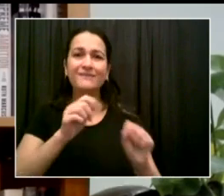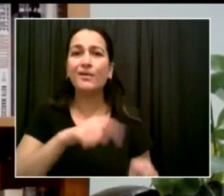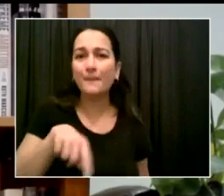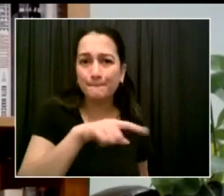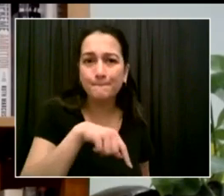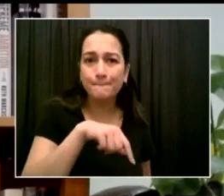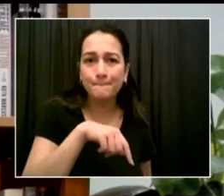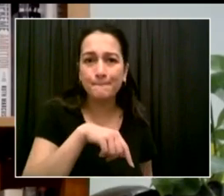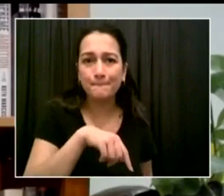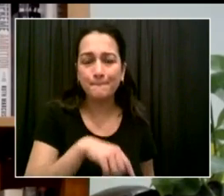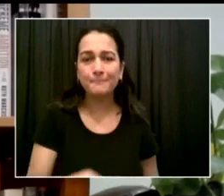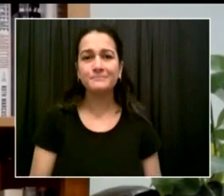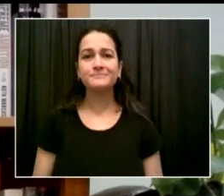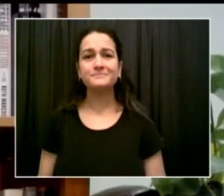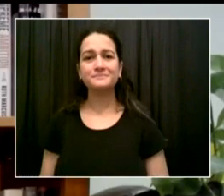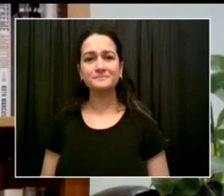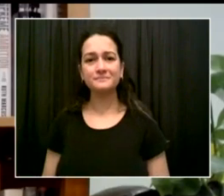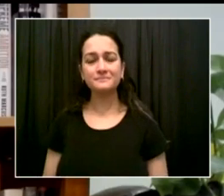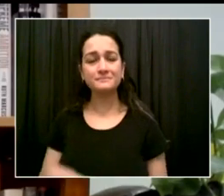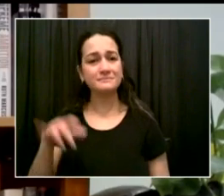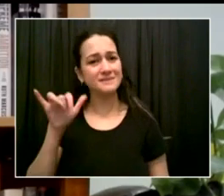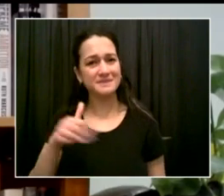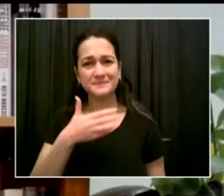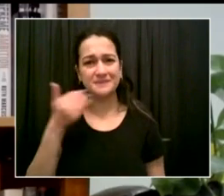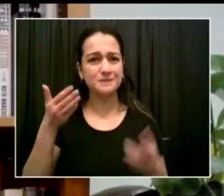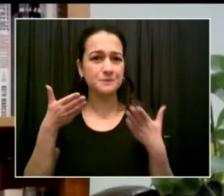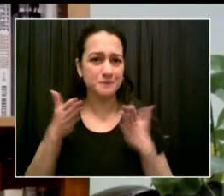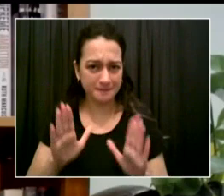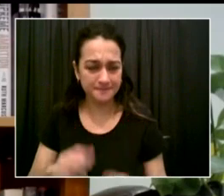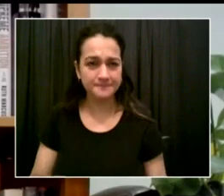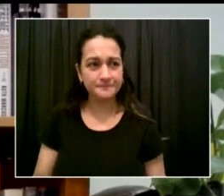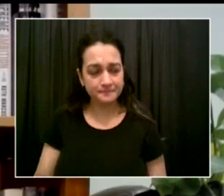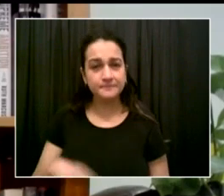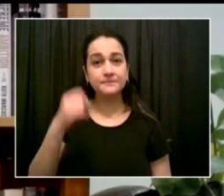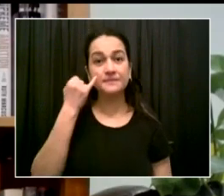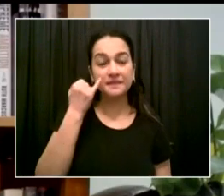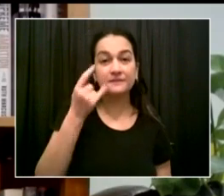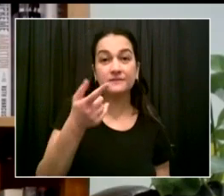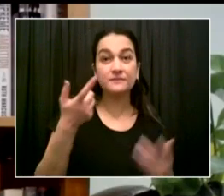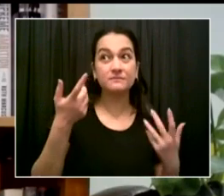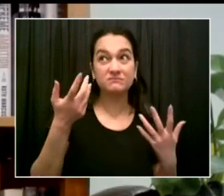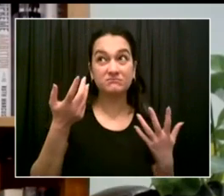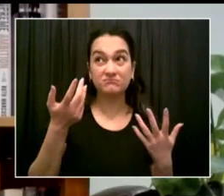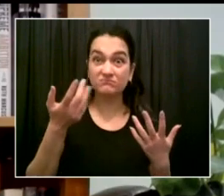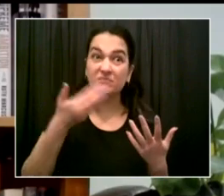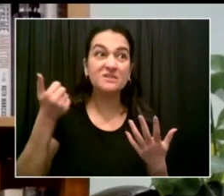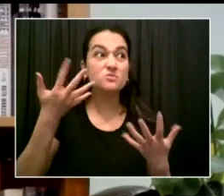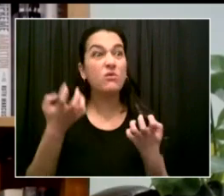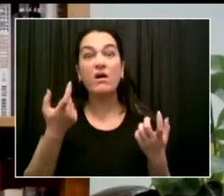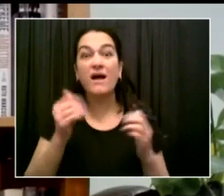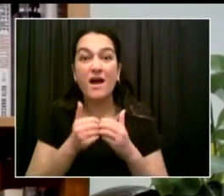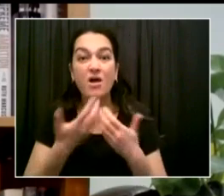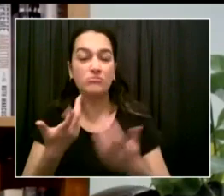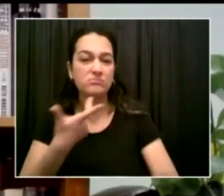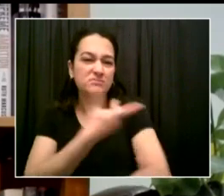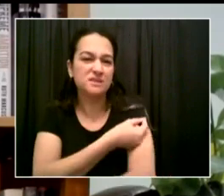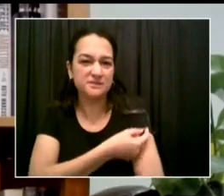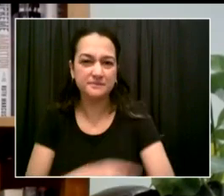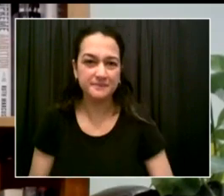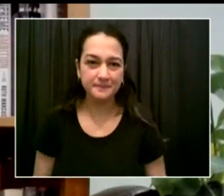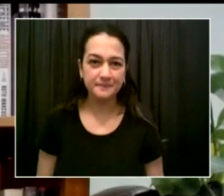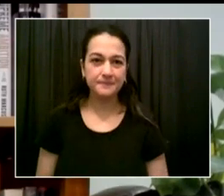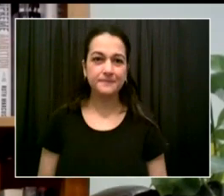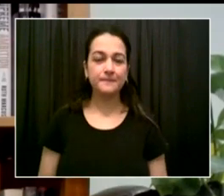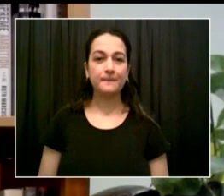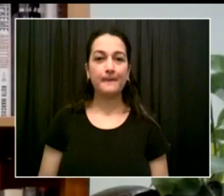why 3 months ago, in April, in the New York Times, I called for a mandate among healthcare workers because it fulfills